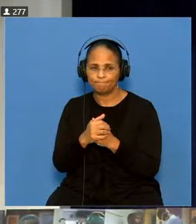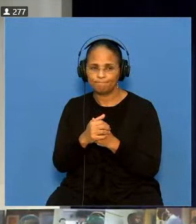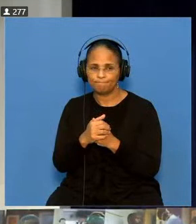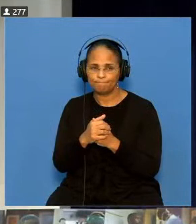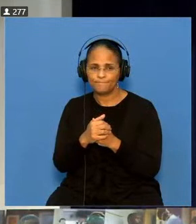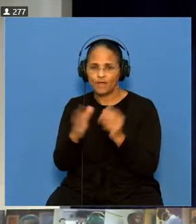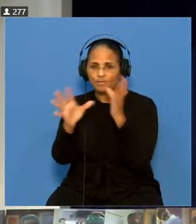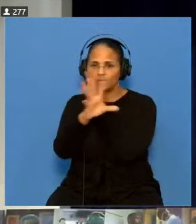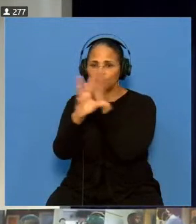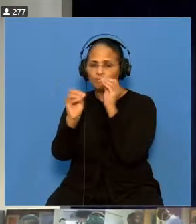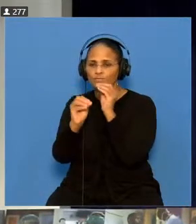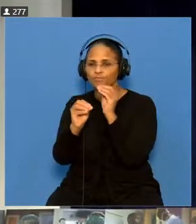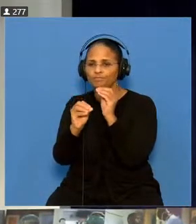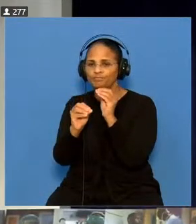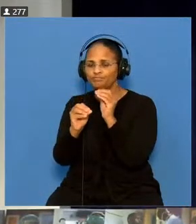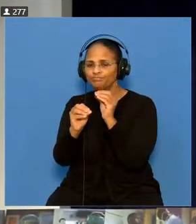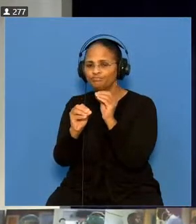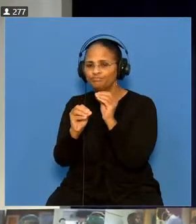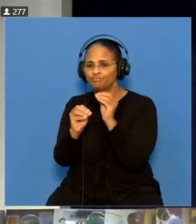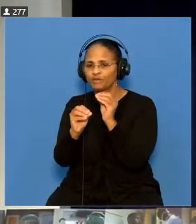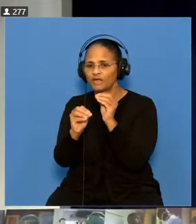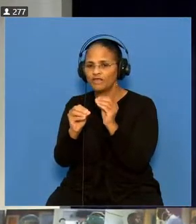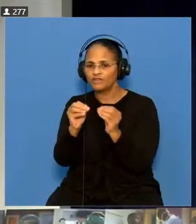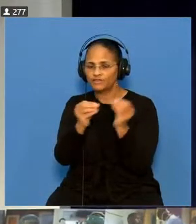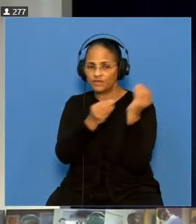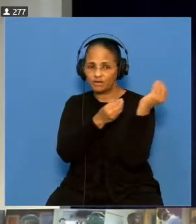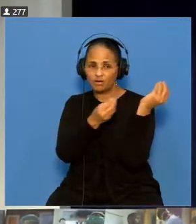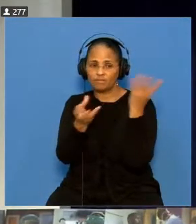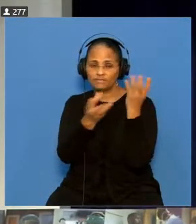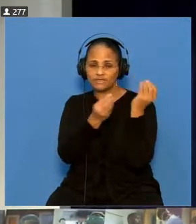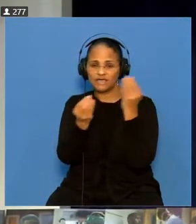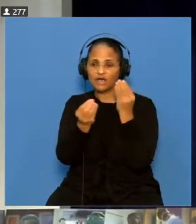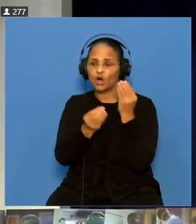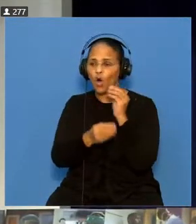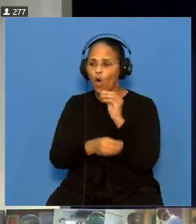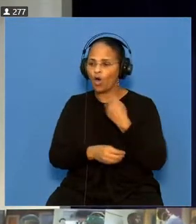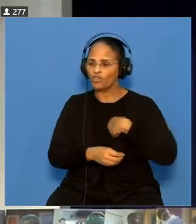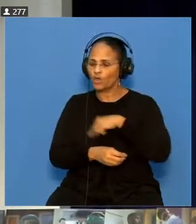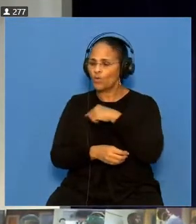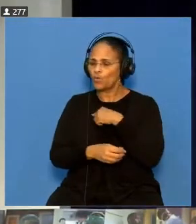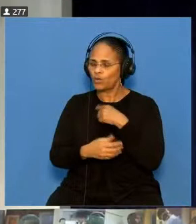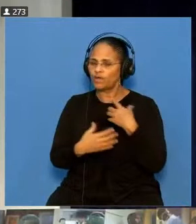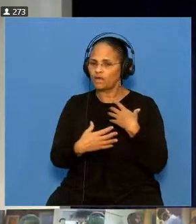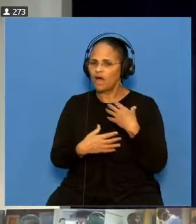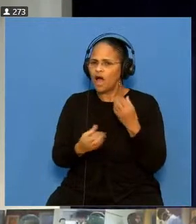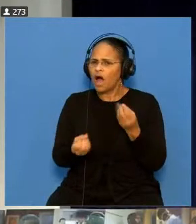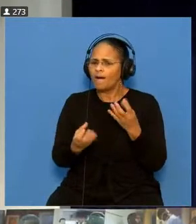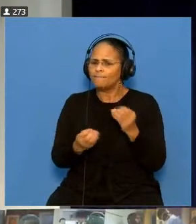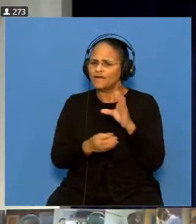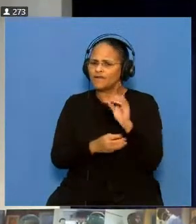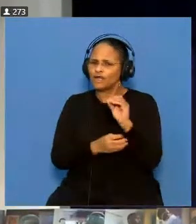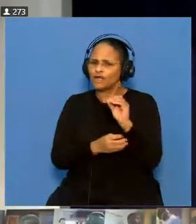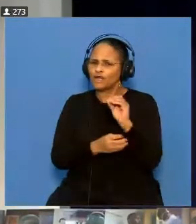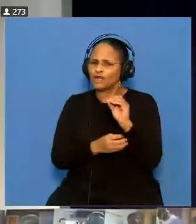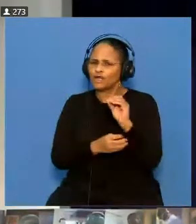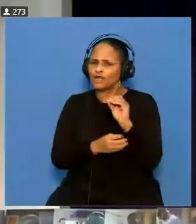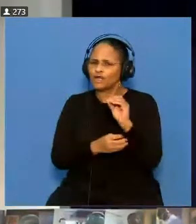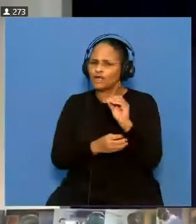is for Premier David Burt. An update on the WeHealth app. Some persons are asking, how many codes have been used and how many